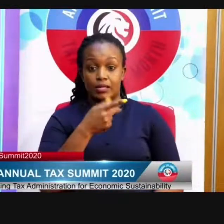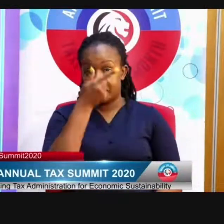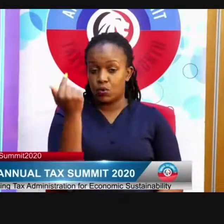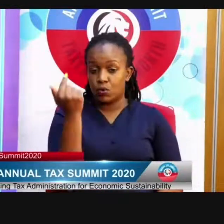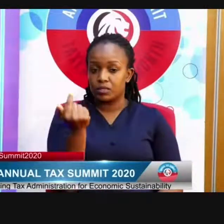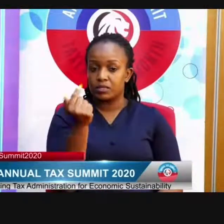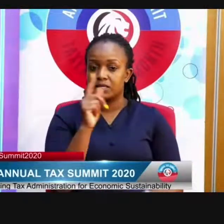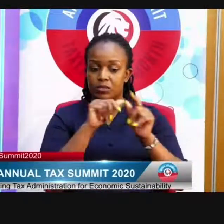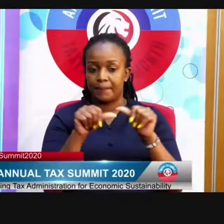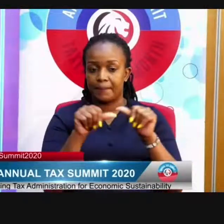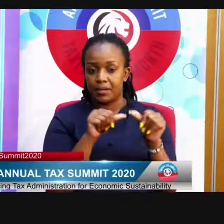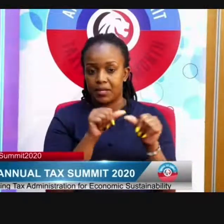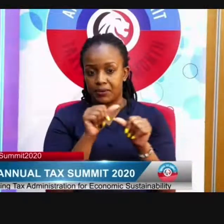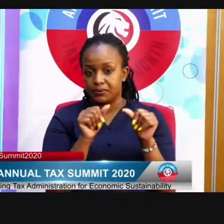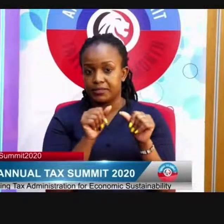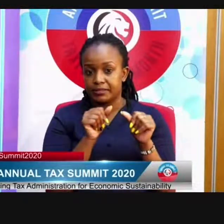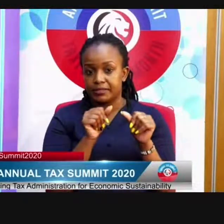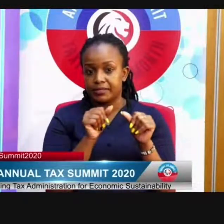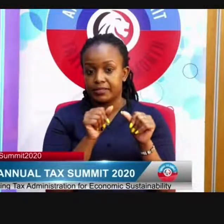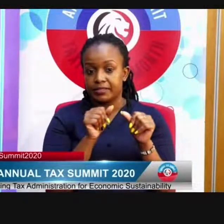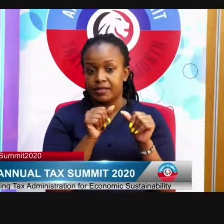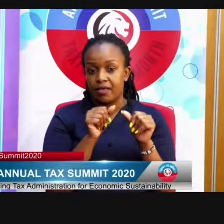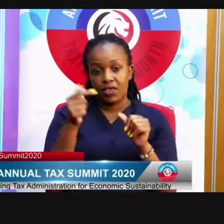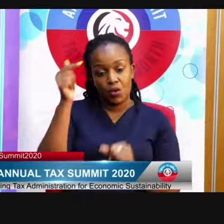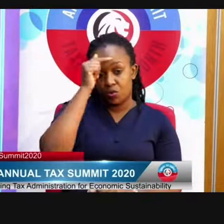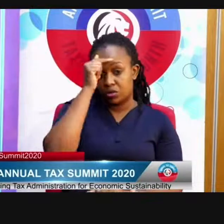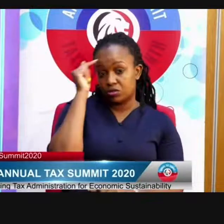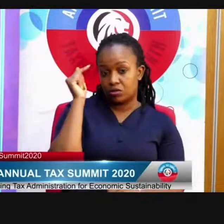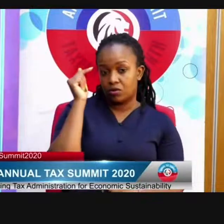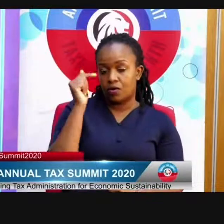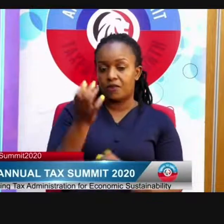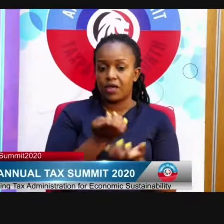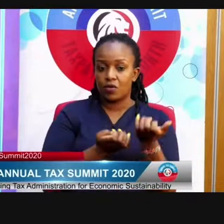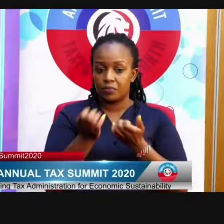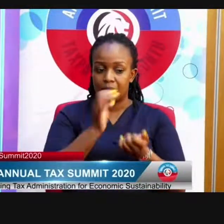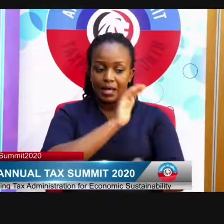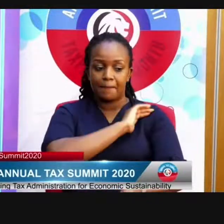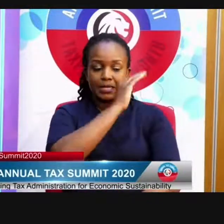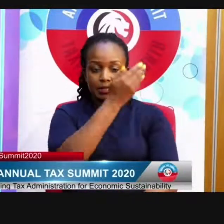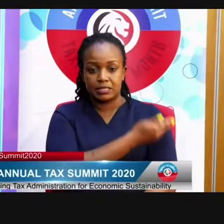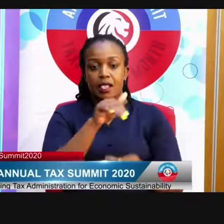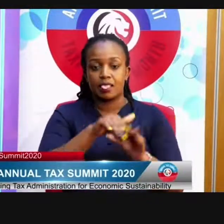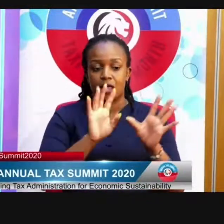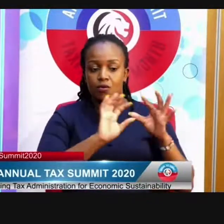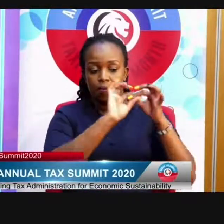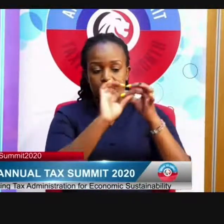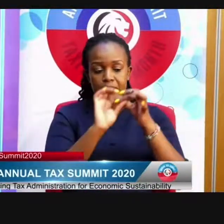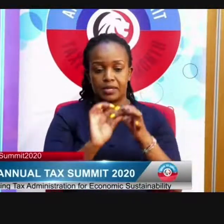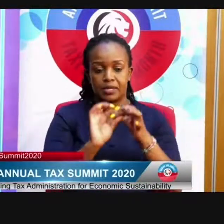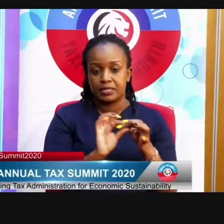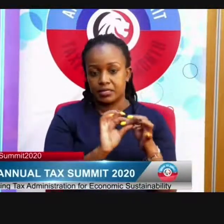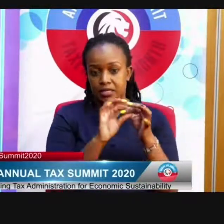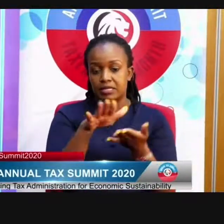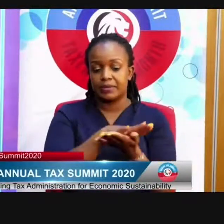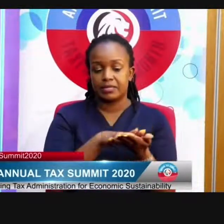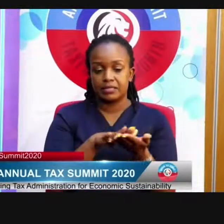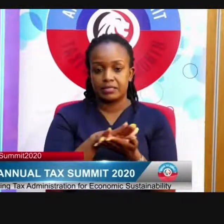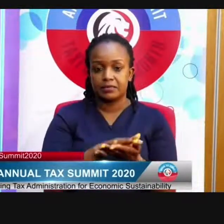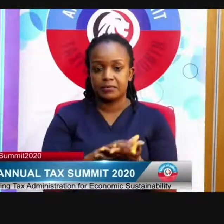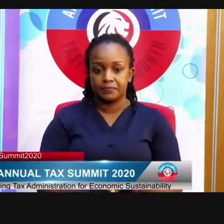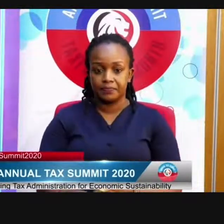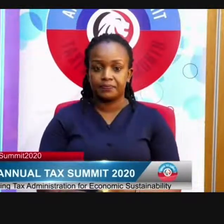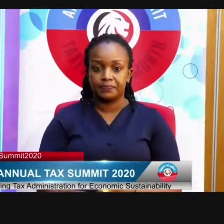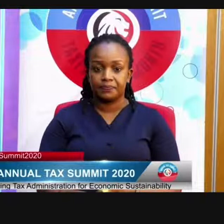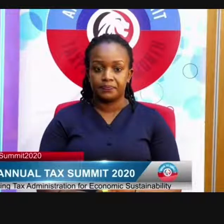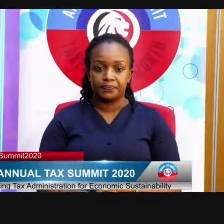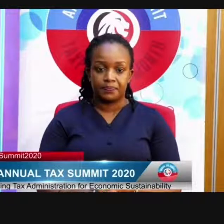the erosion of the economic capacity in the corporate income tax space. Domestic VAT,